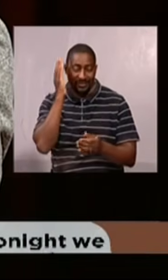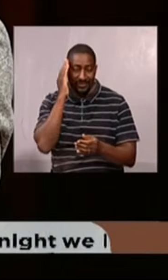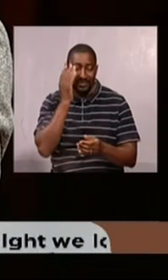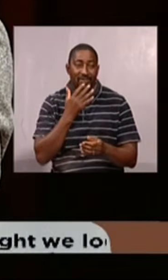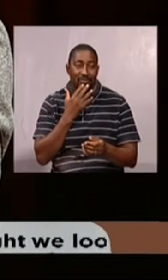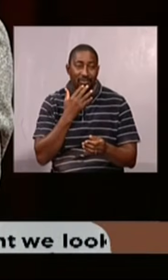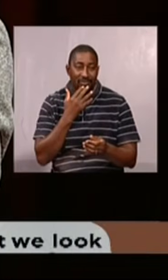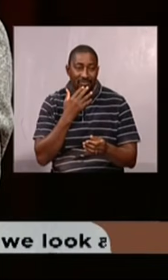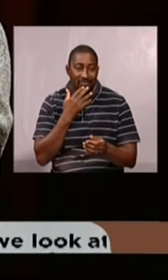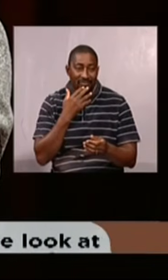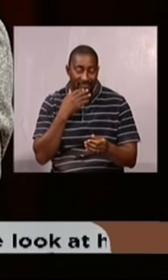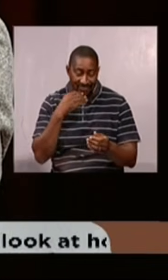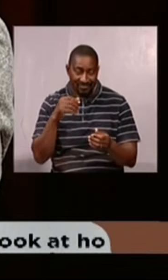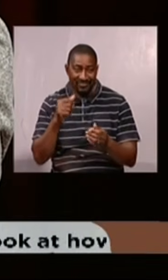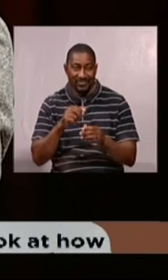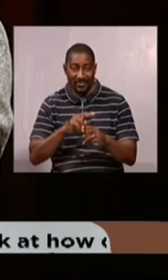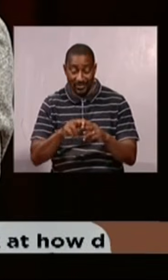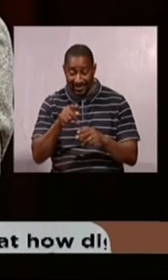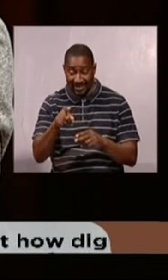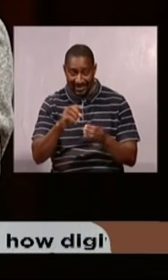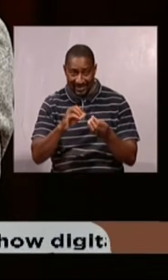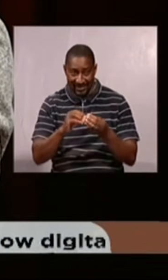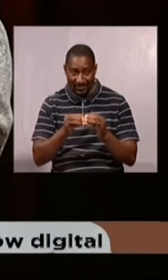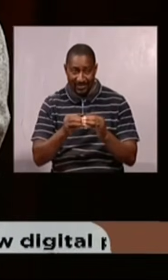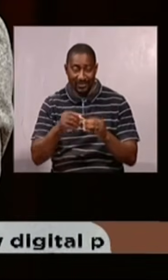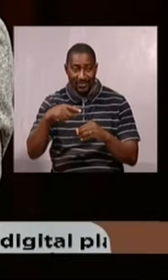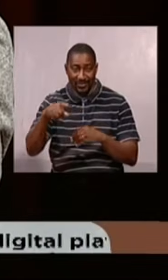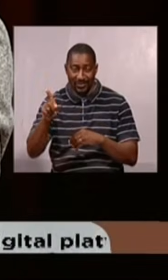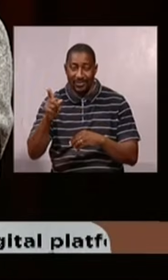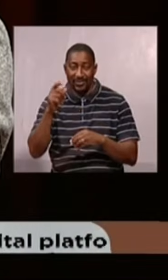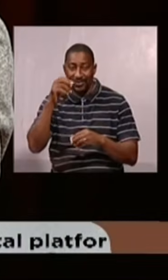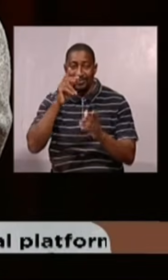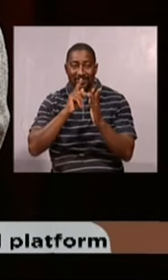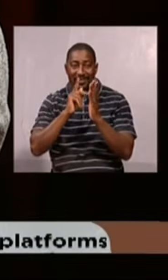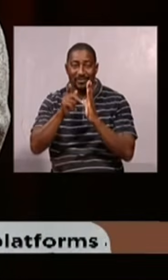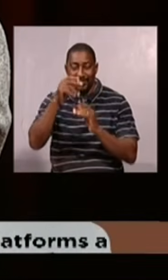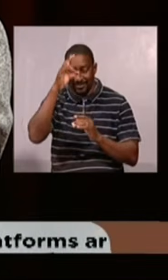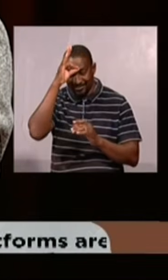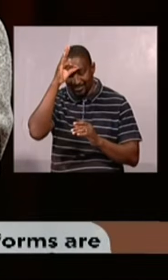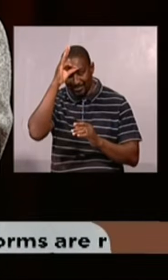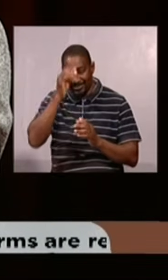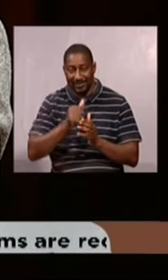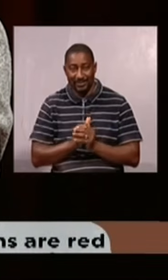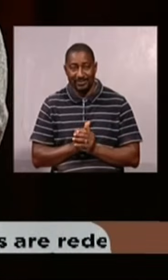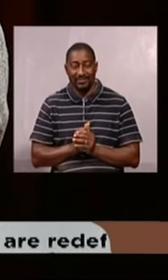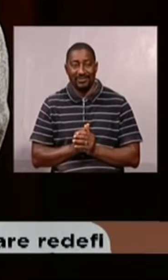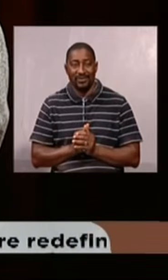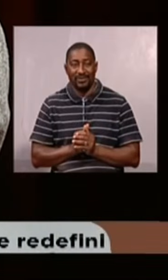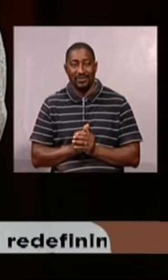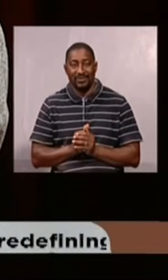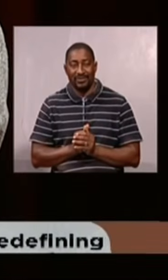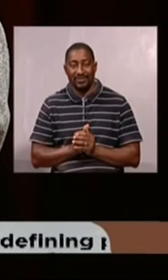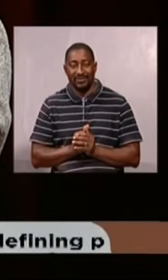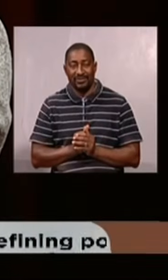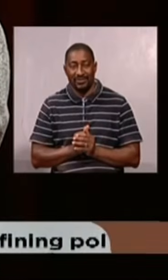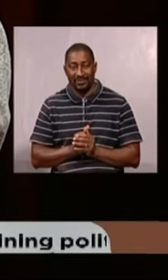is through the legal channels. Go to the police, get a complaint, find out who it was through the SIM card registration. So at the end of the day,